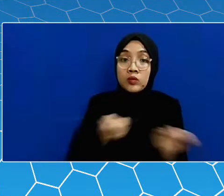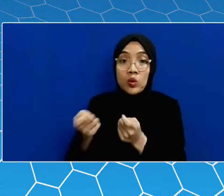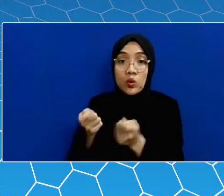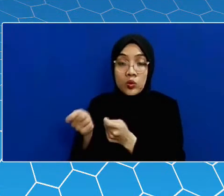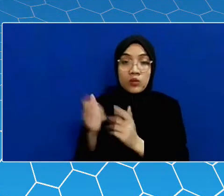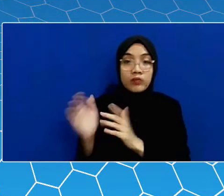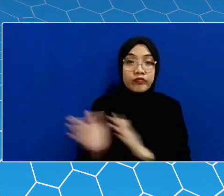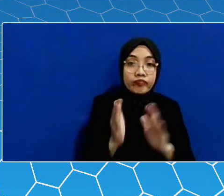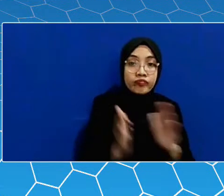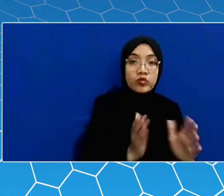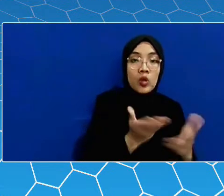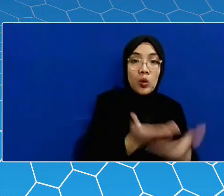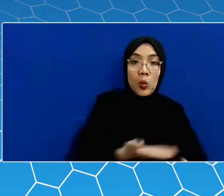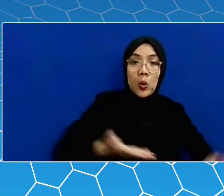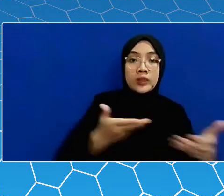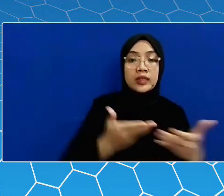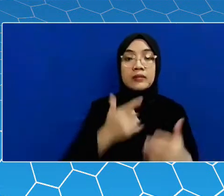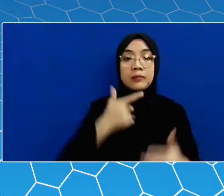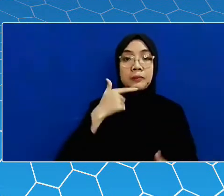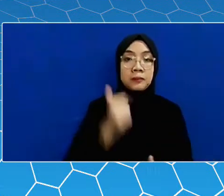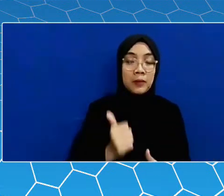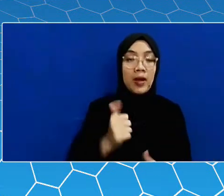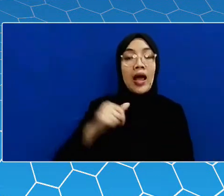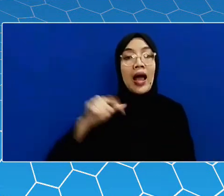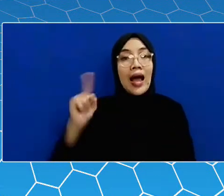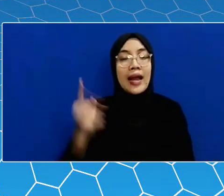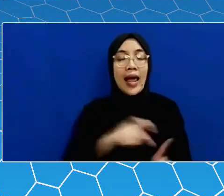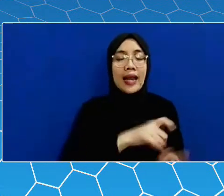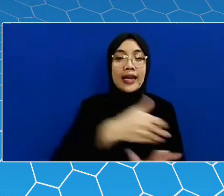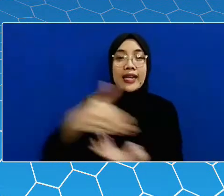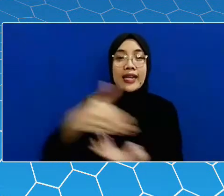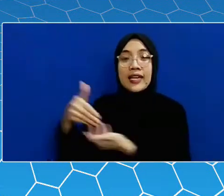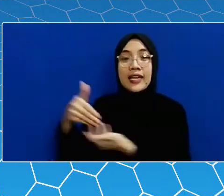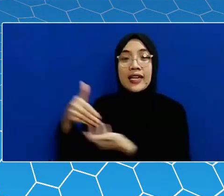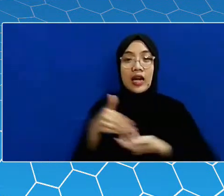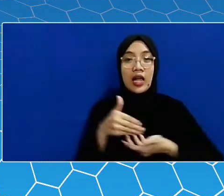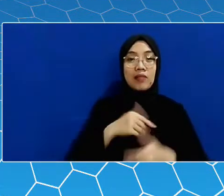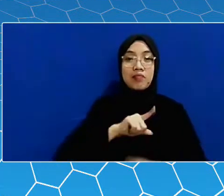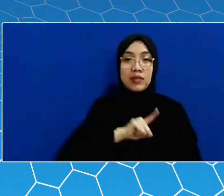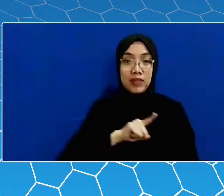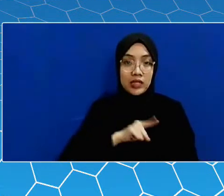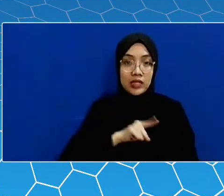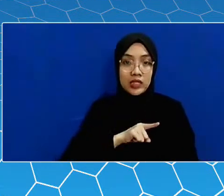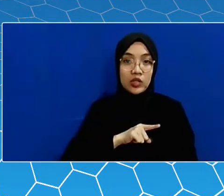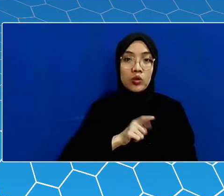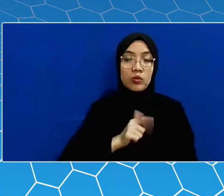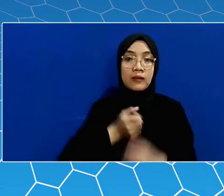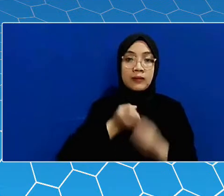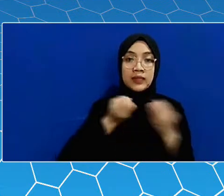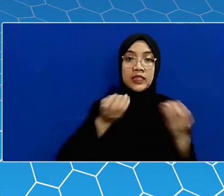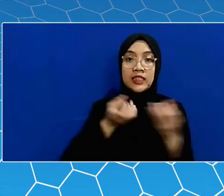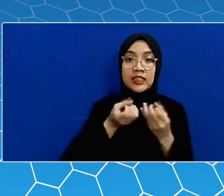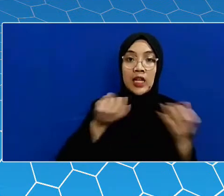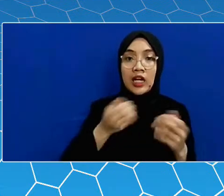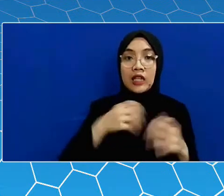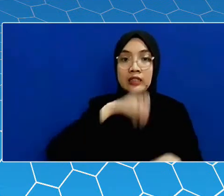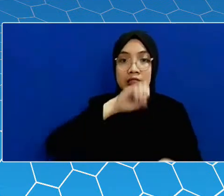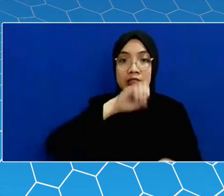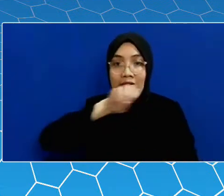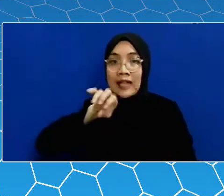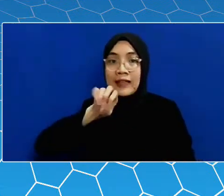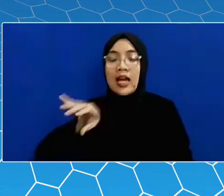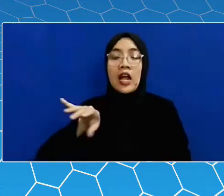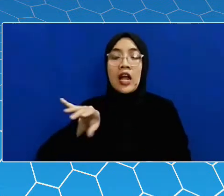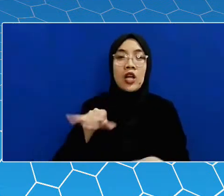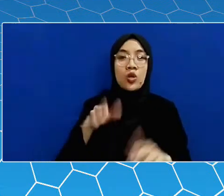using personal data to drive detailed, tailored messaging to advise clinicians when screening tests are overdue,